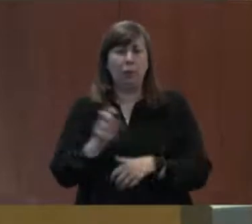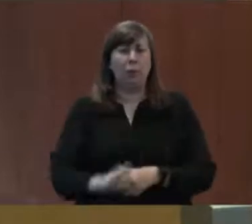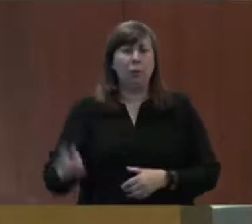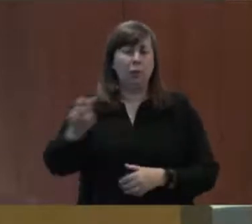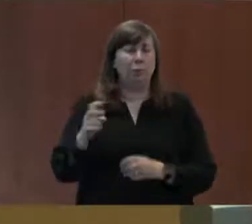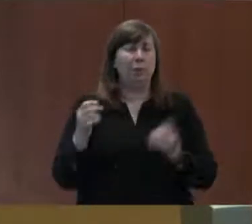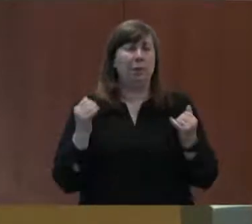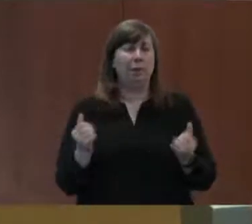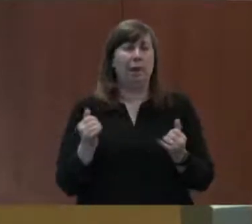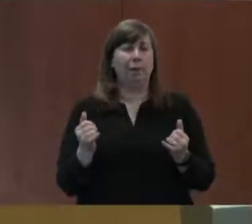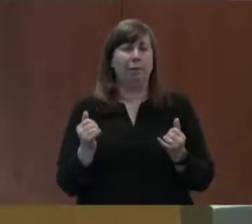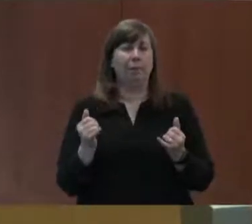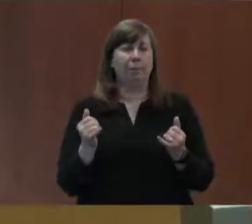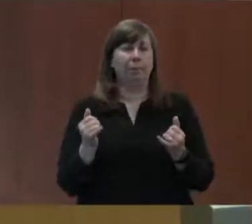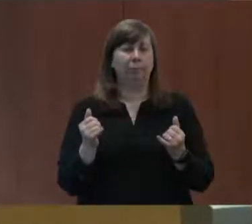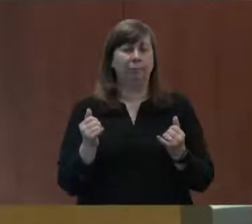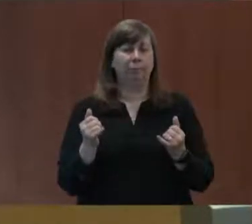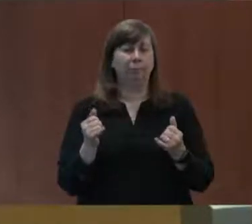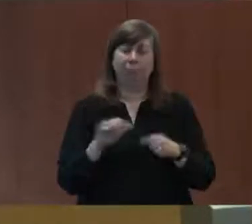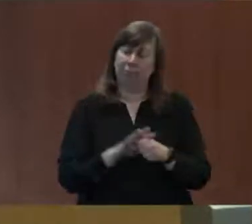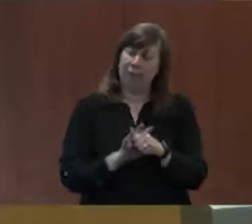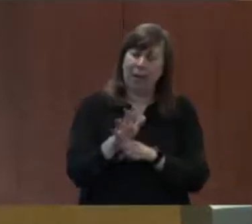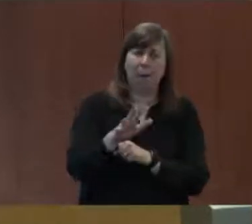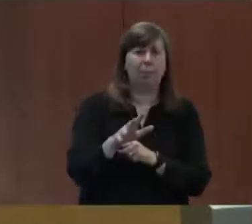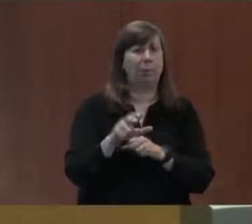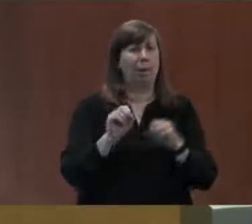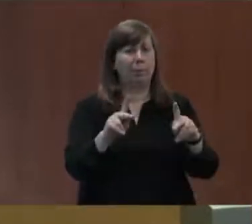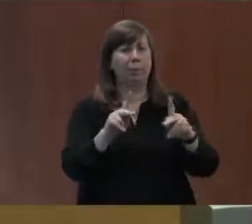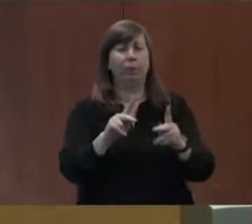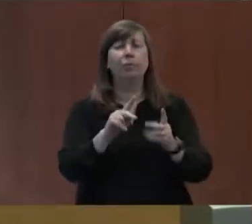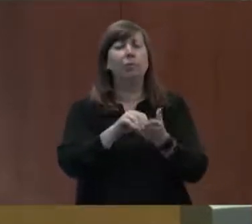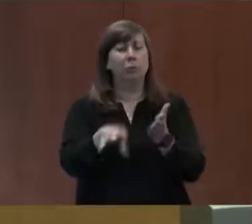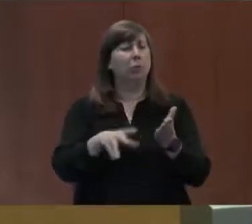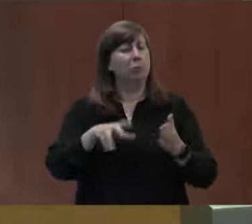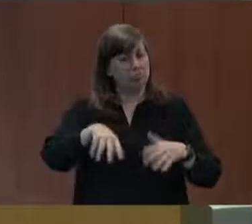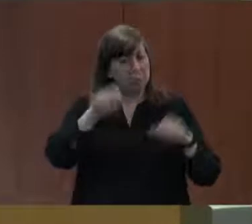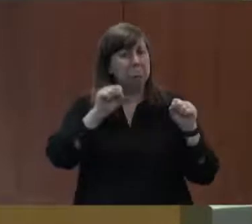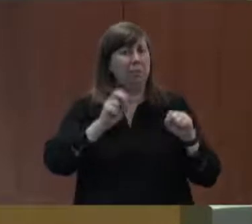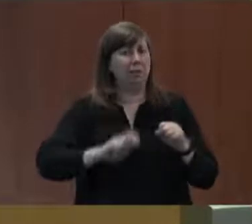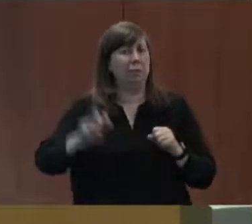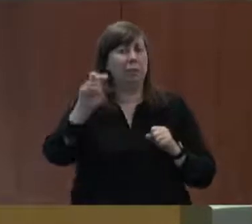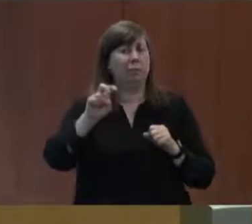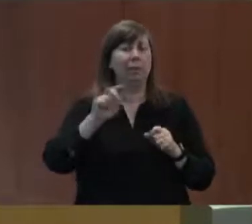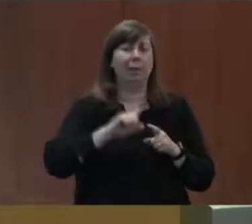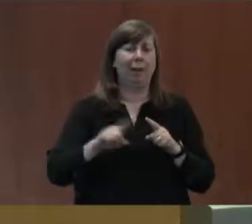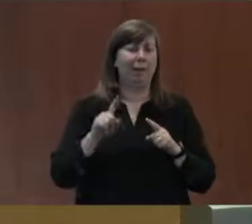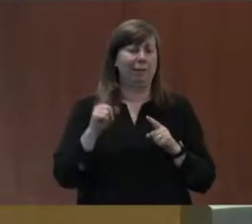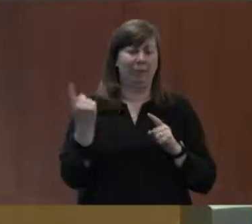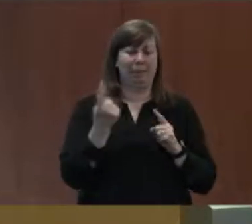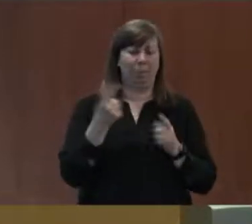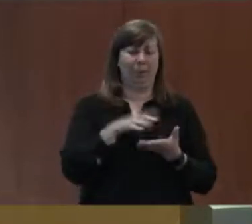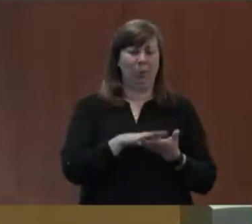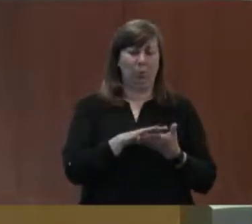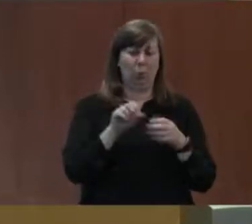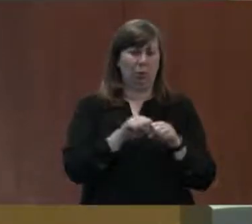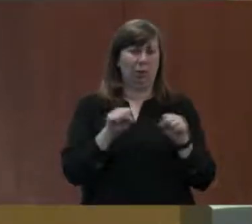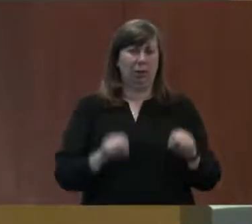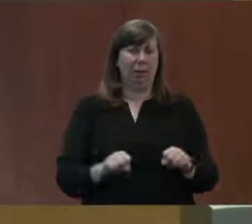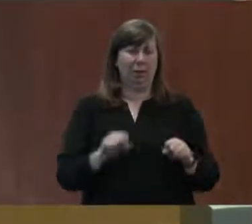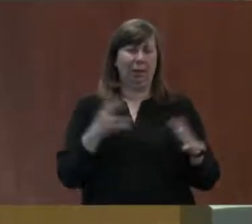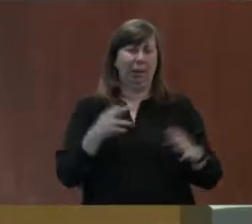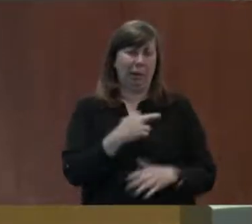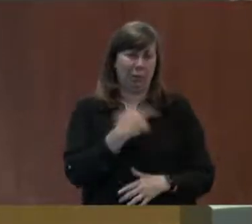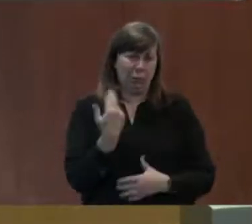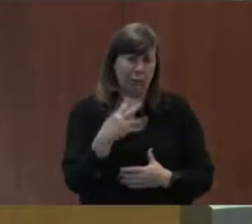now, so there is ample opportunity for students to take these trips, and it's just something that the school system, there's a lot of